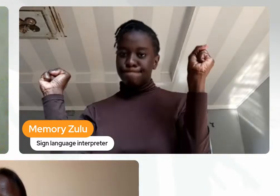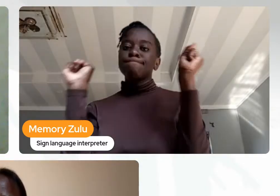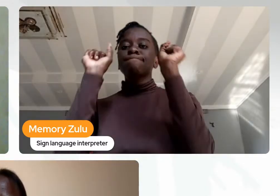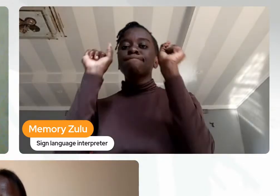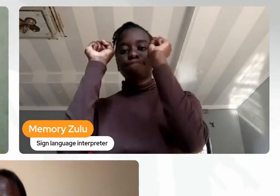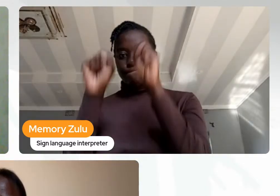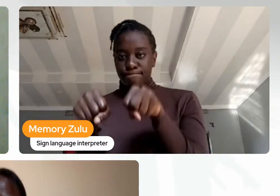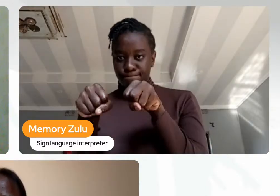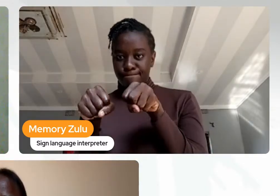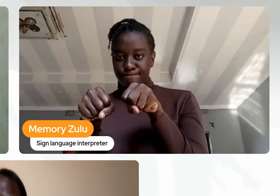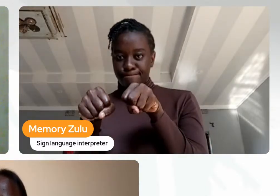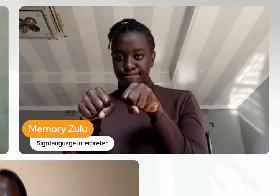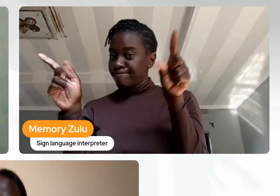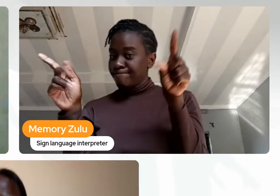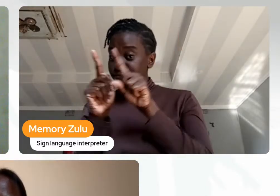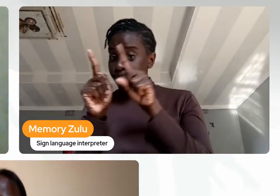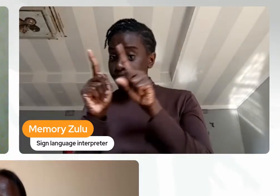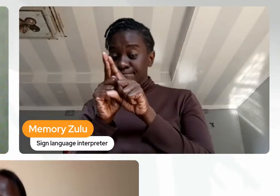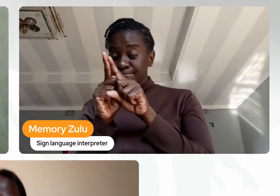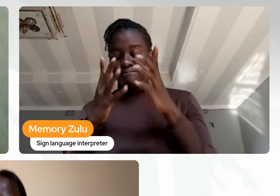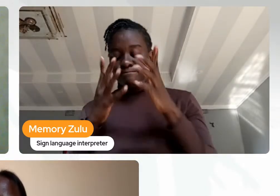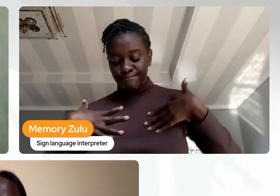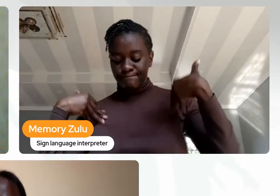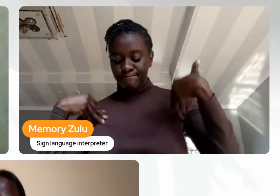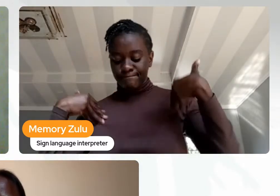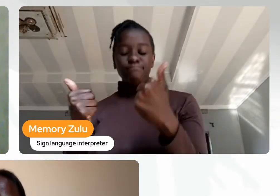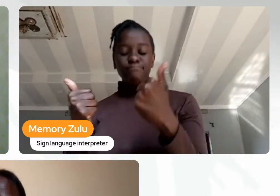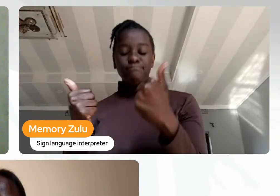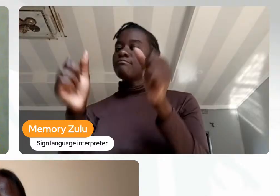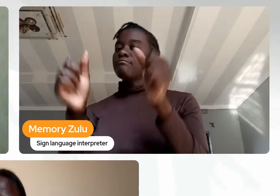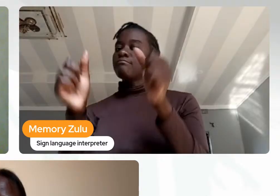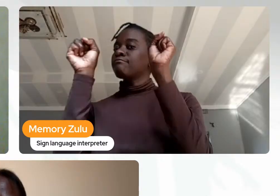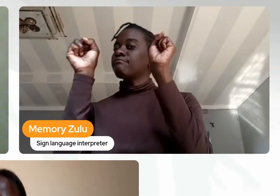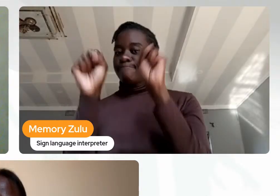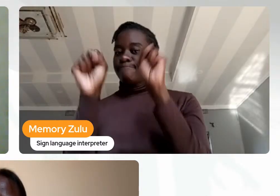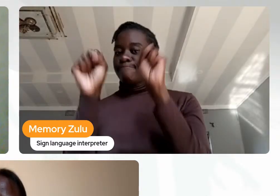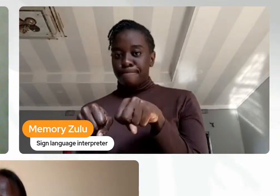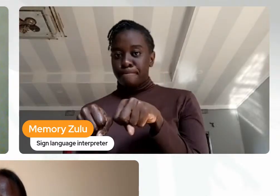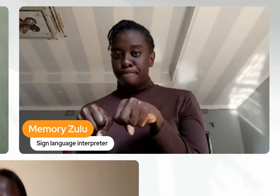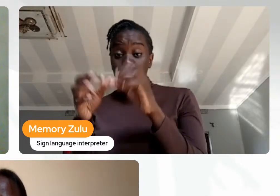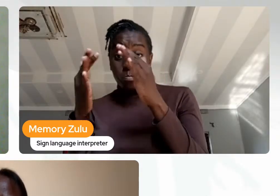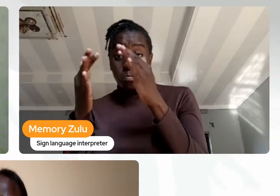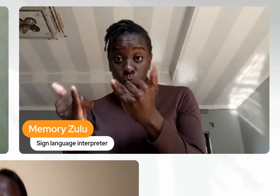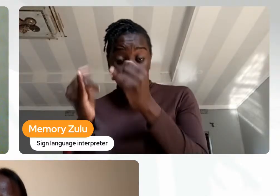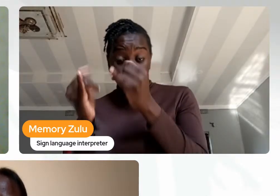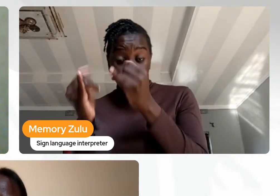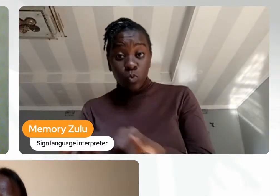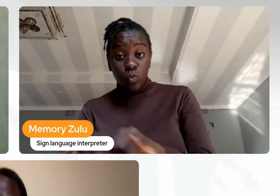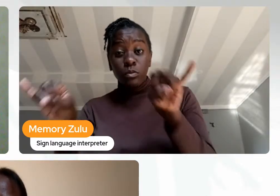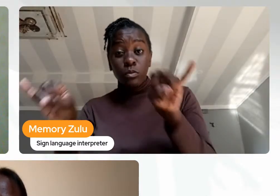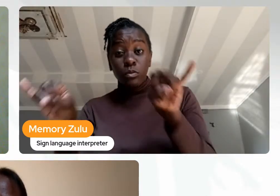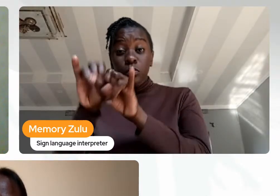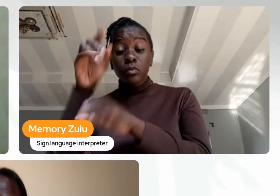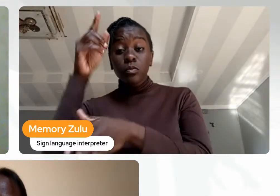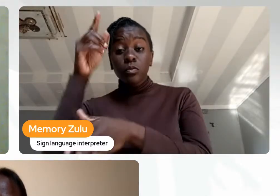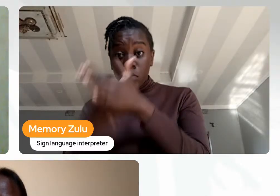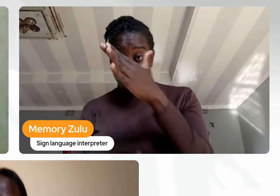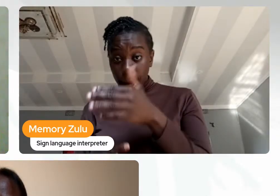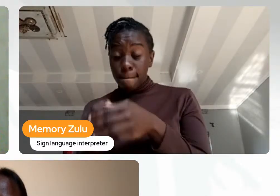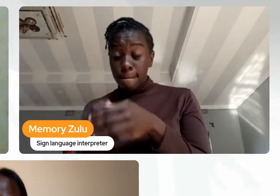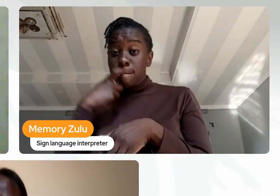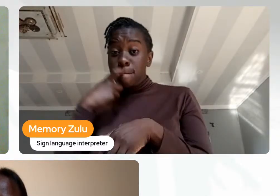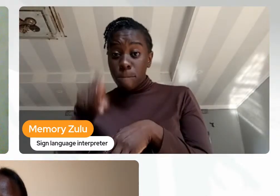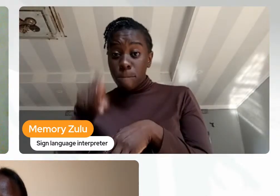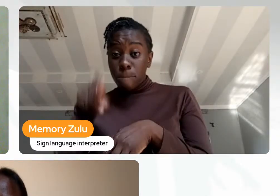transmitted diseases. And you need to seek early medical care once you've got a feature